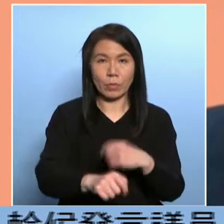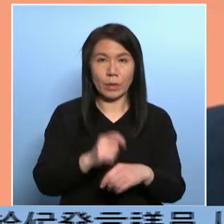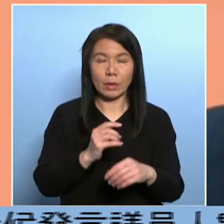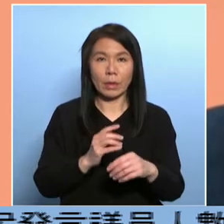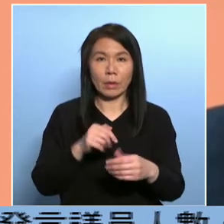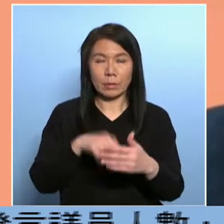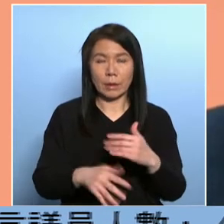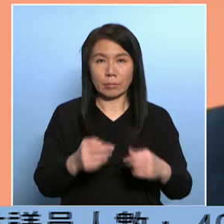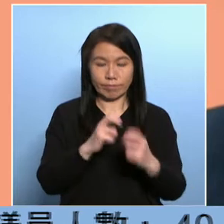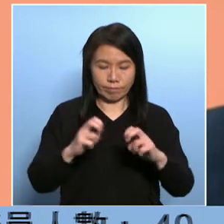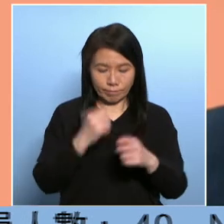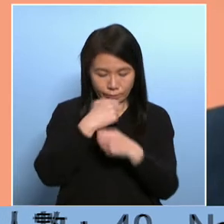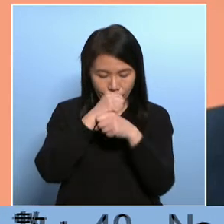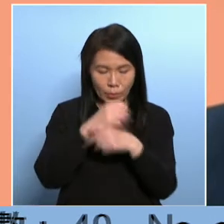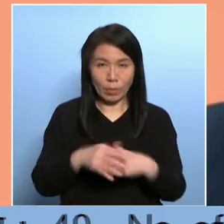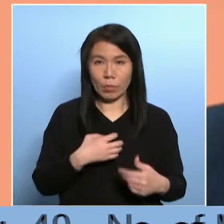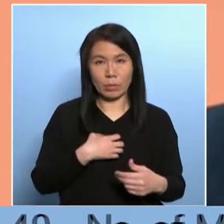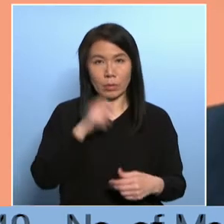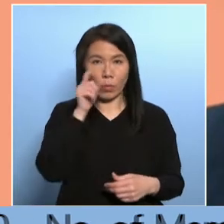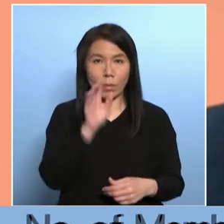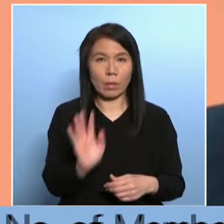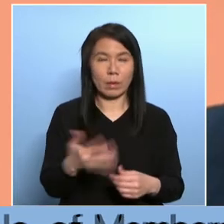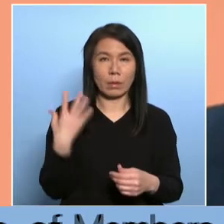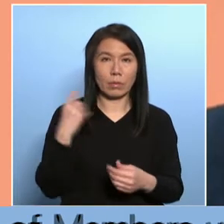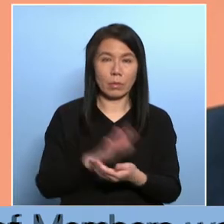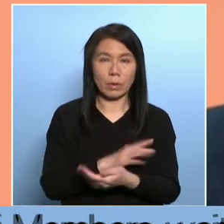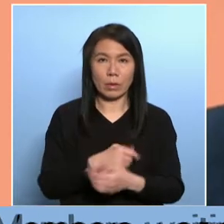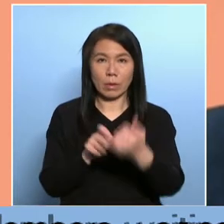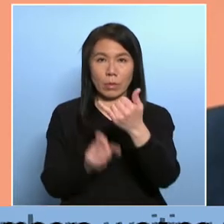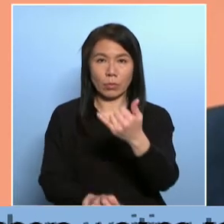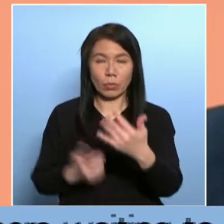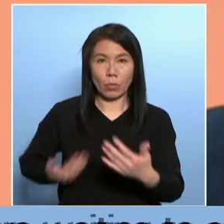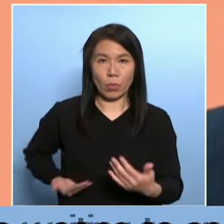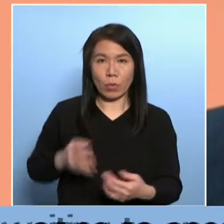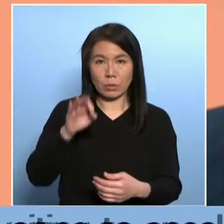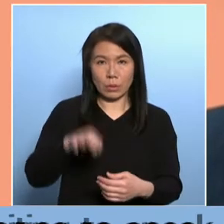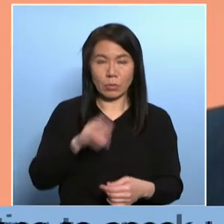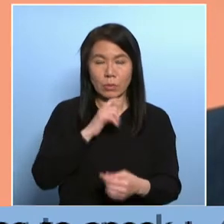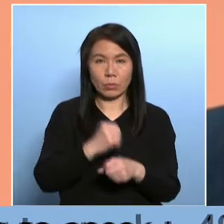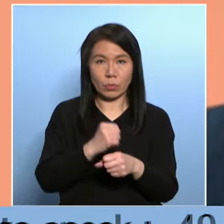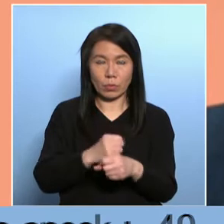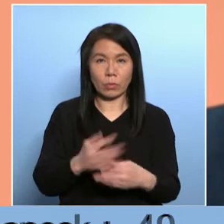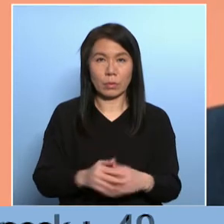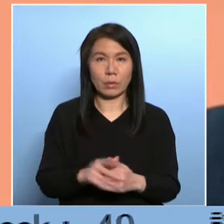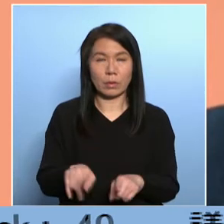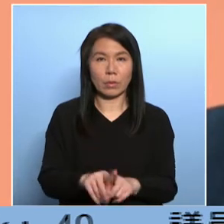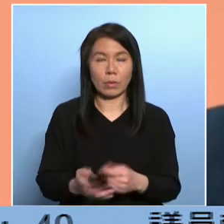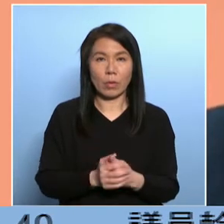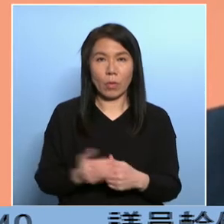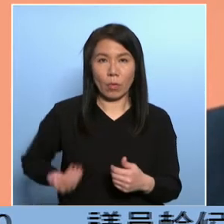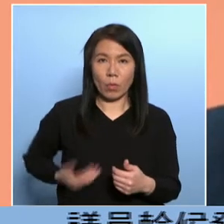offer free rounds of tests in 2 days to